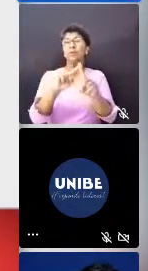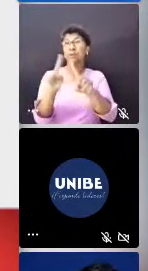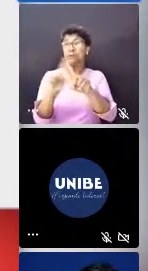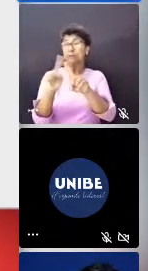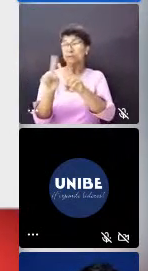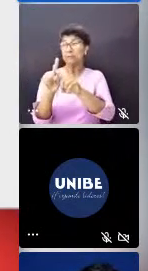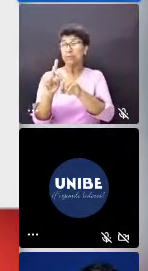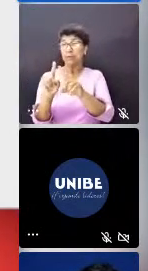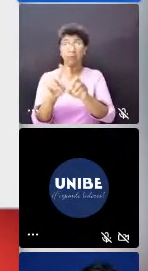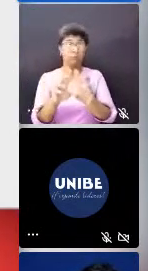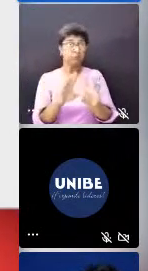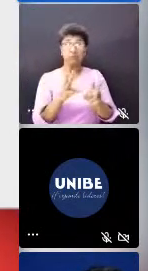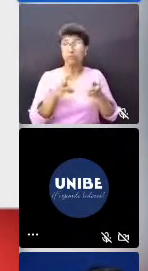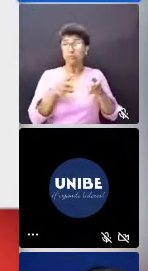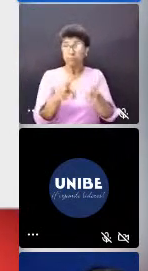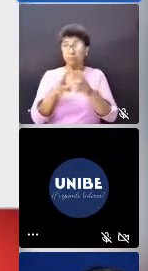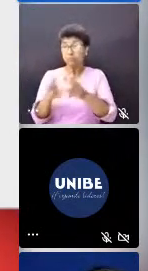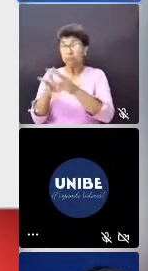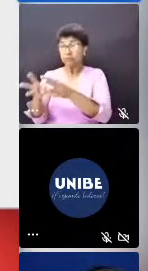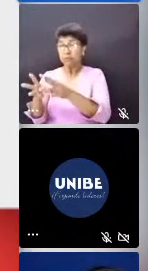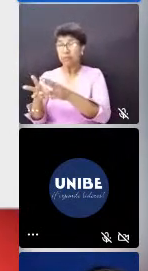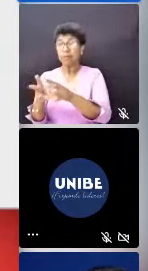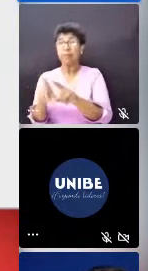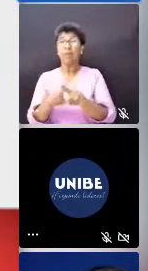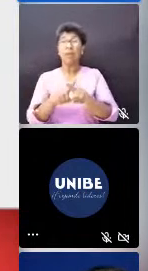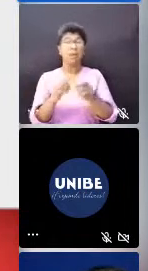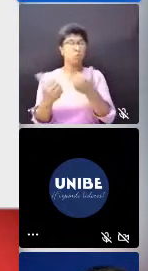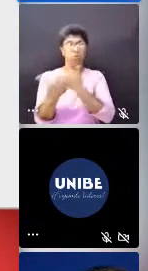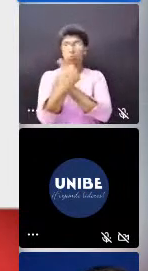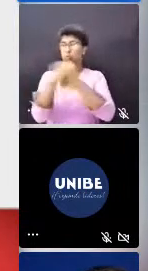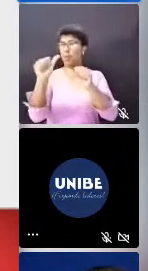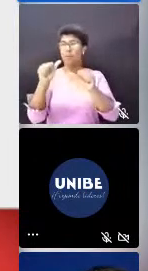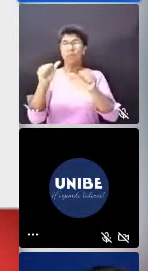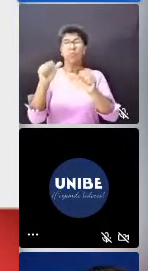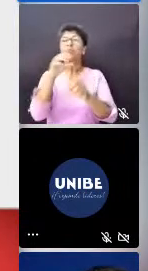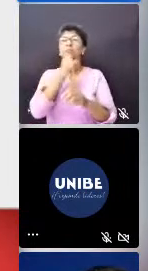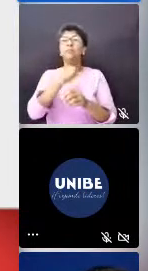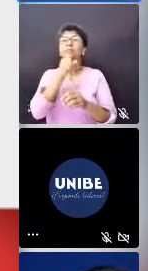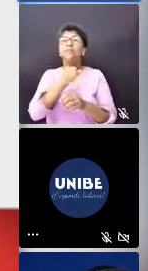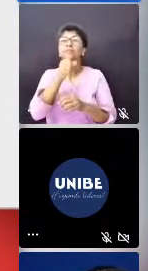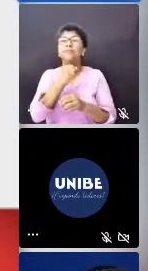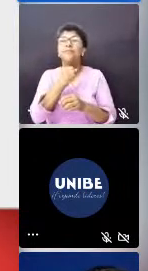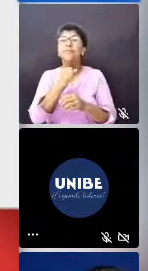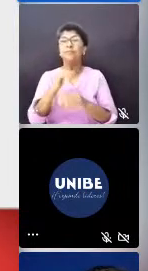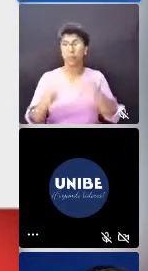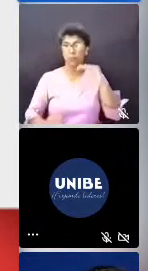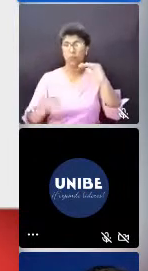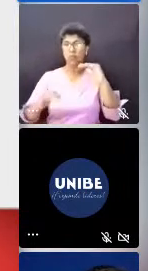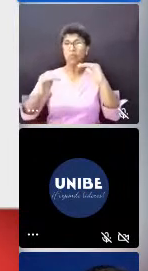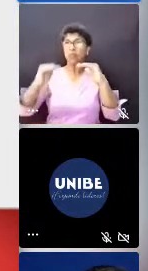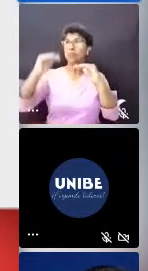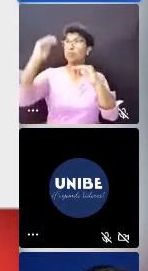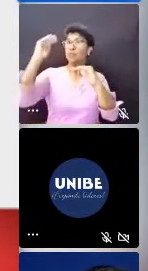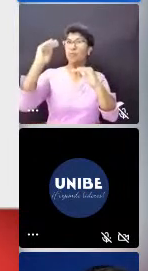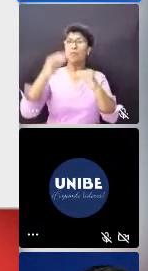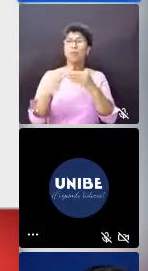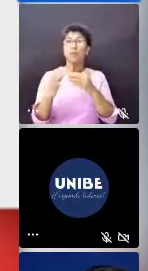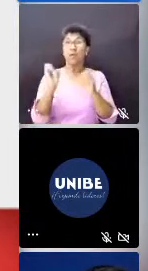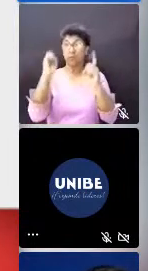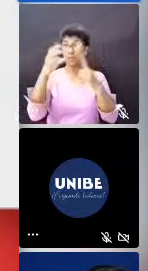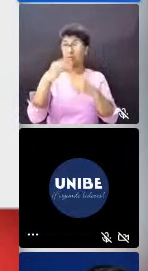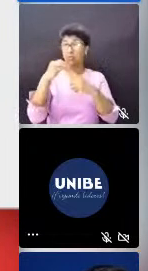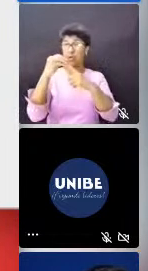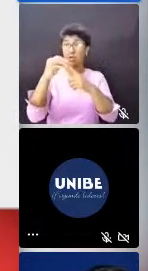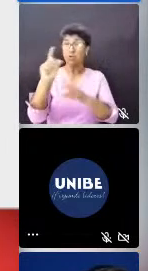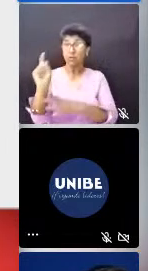conditions at every stage of education. Children with special educational